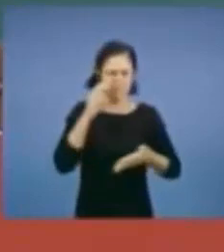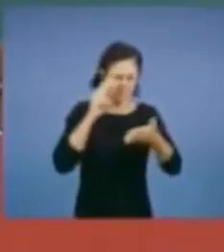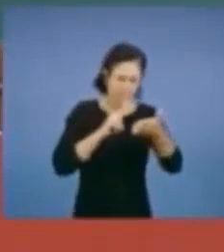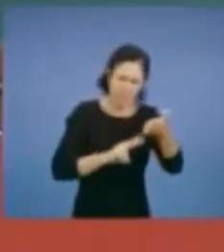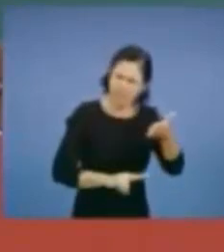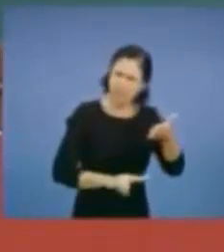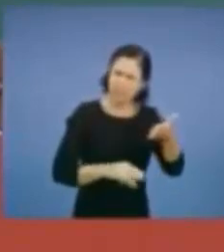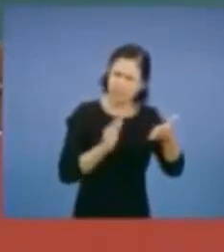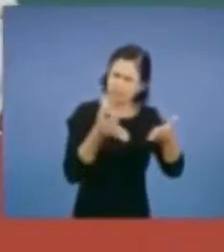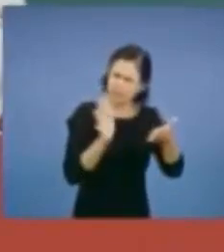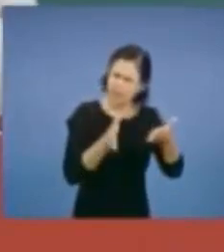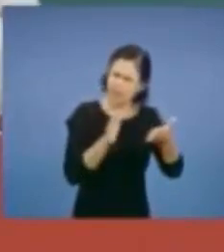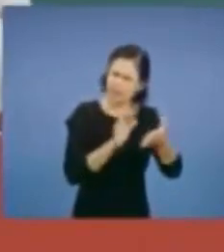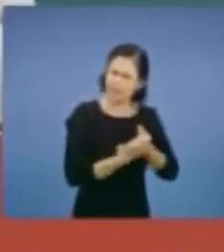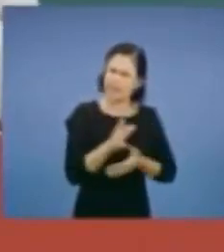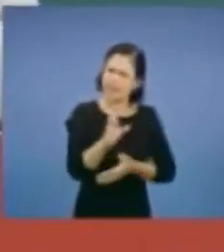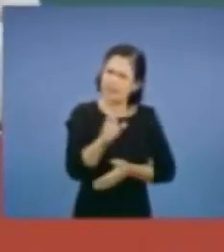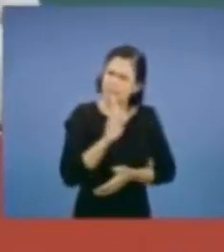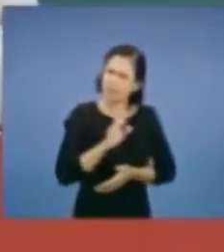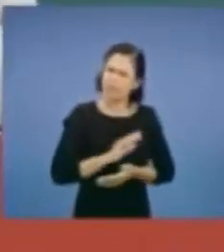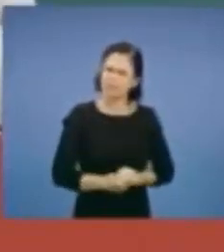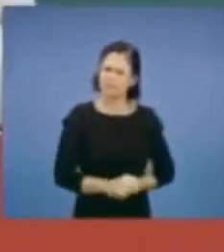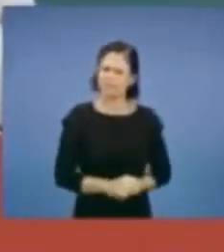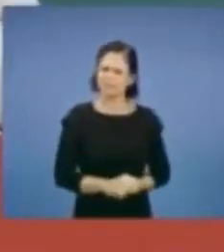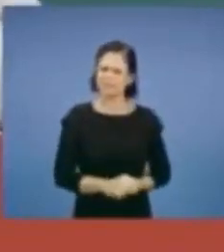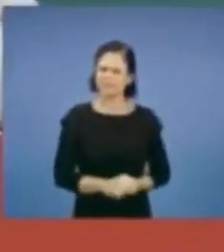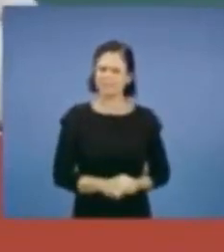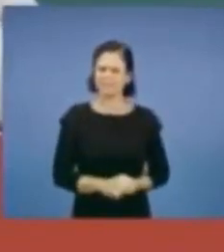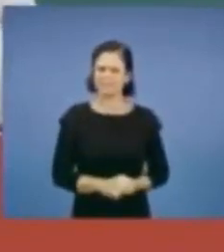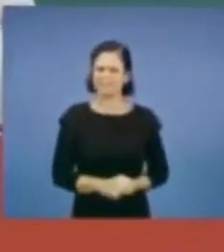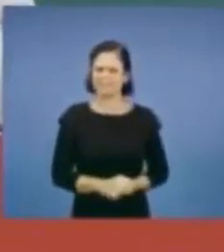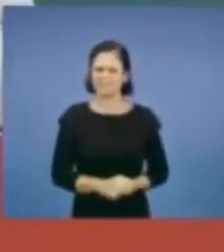You're reading the text? No, you answer.